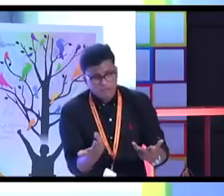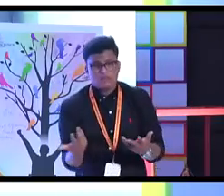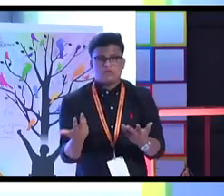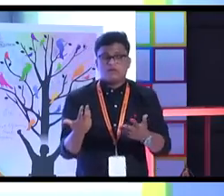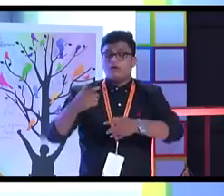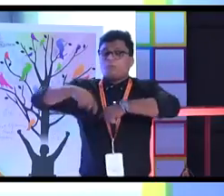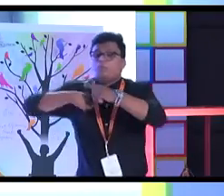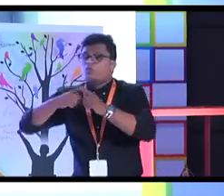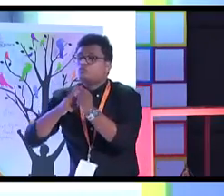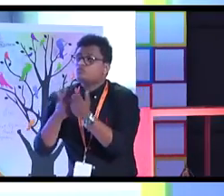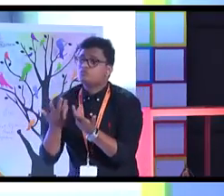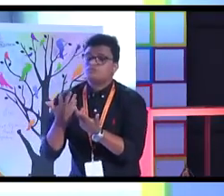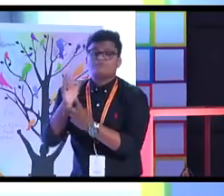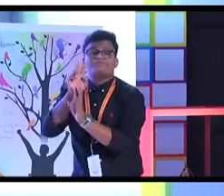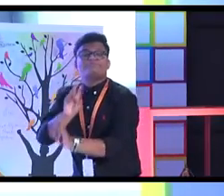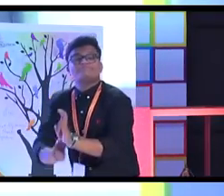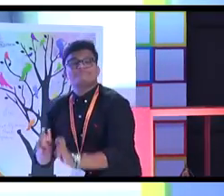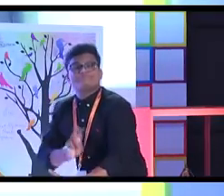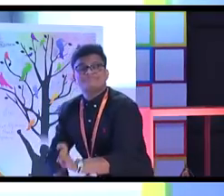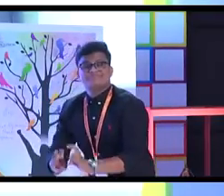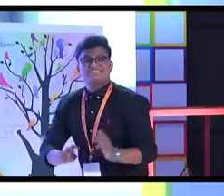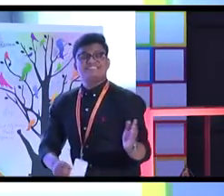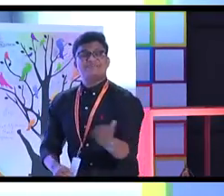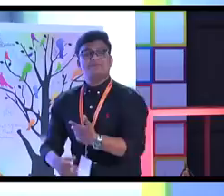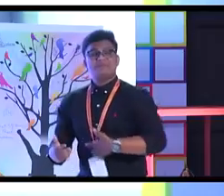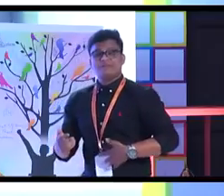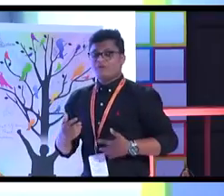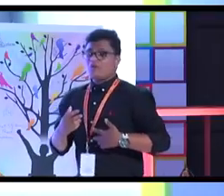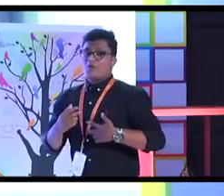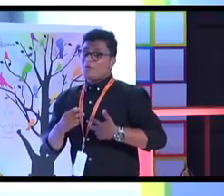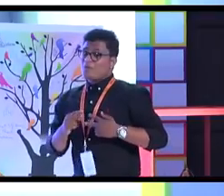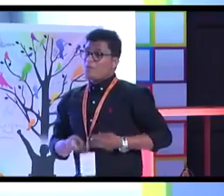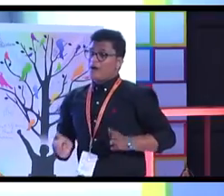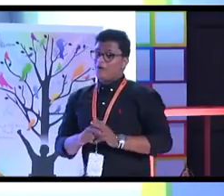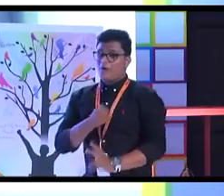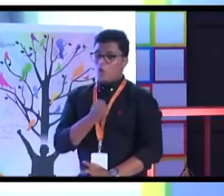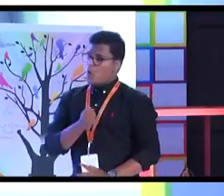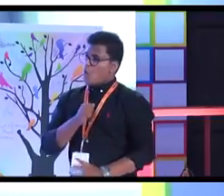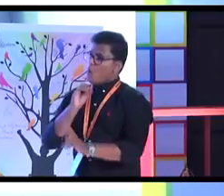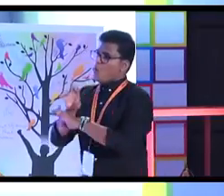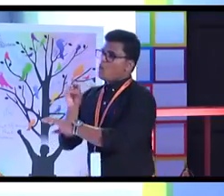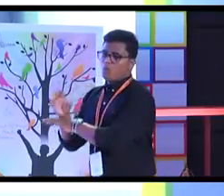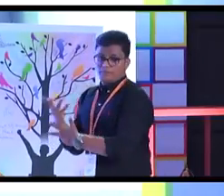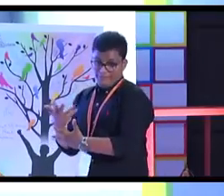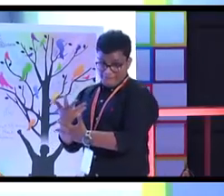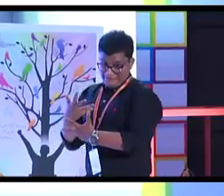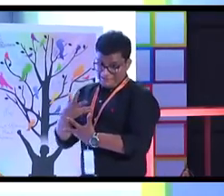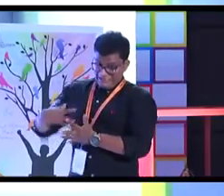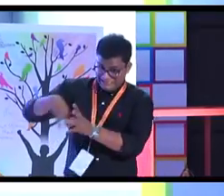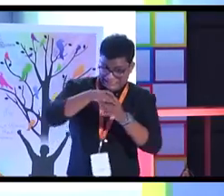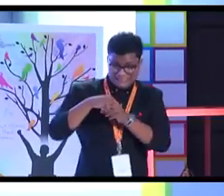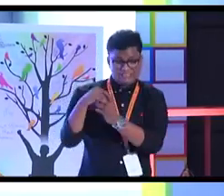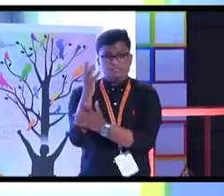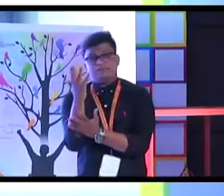how all of us we have shared many values, and we'll talk about what we can do together. Can we play the